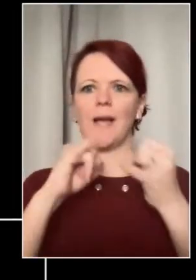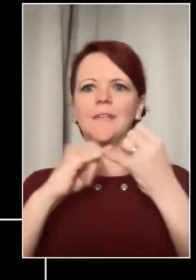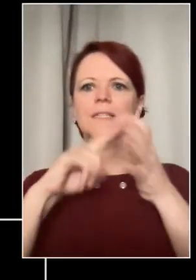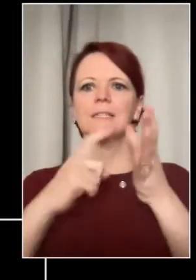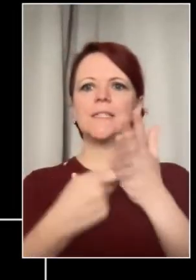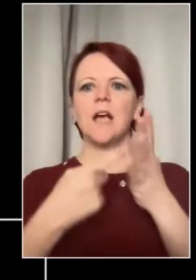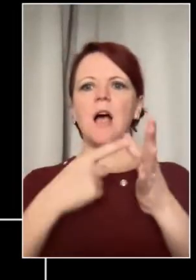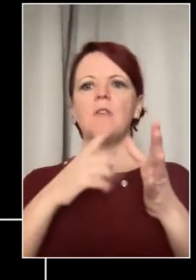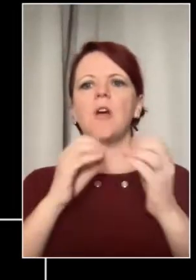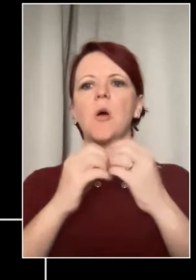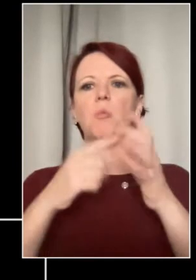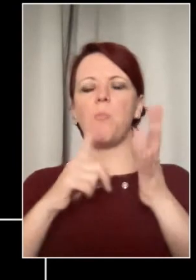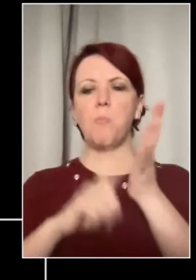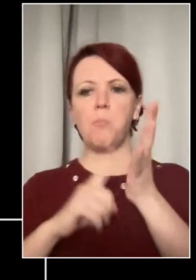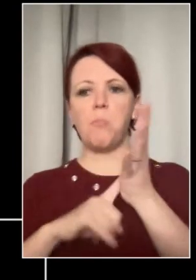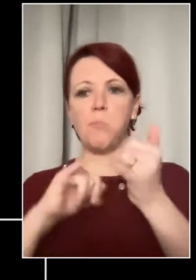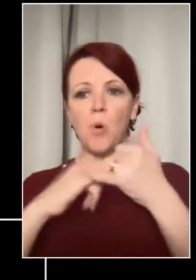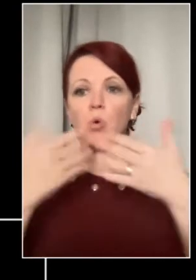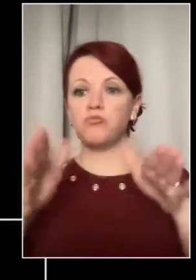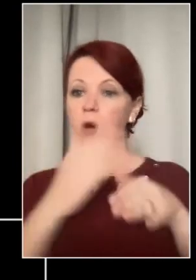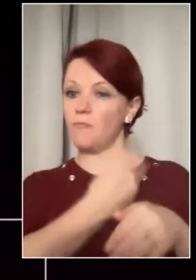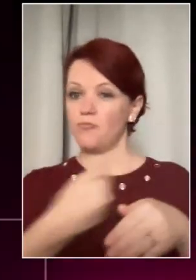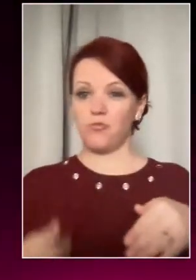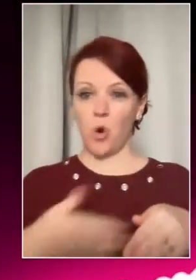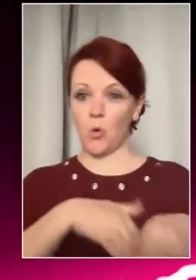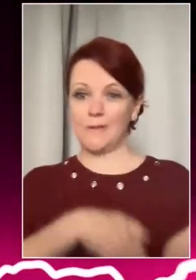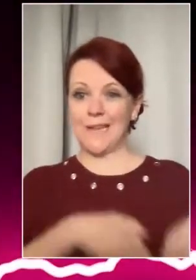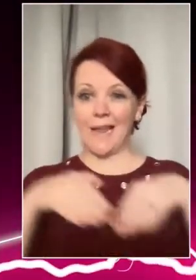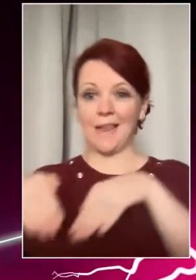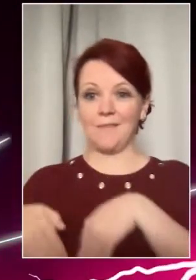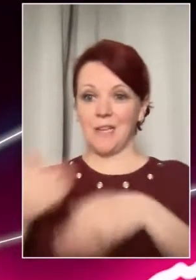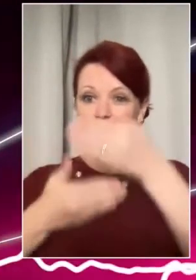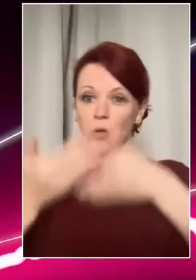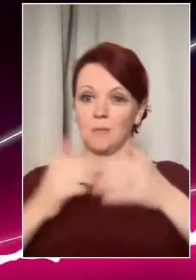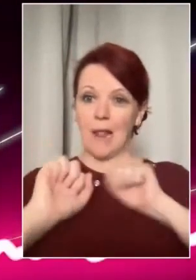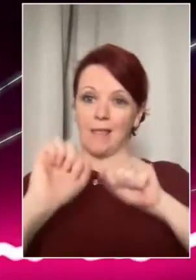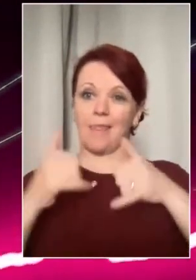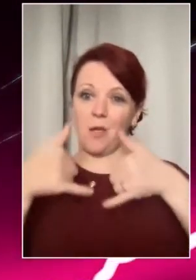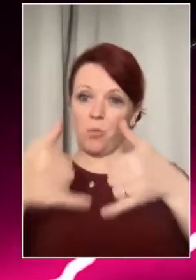Navy to tell us a bit more about their award.